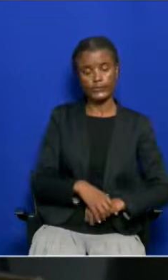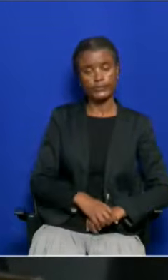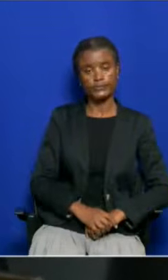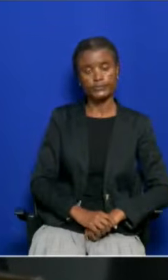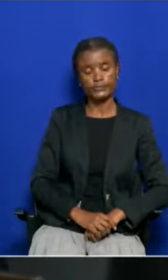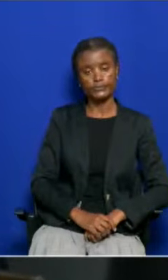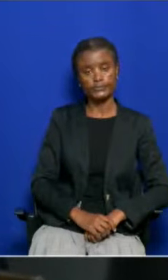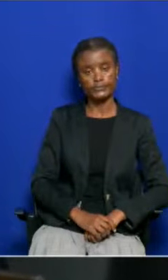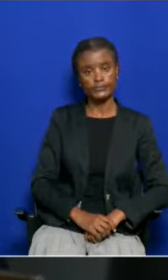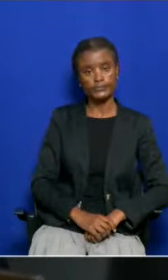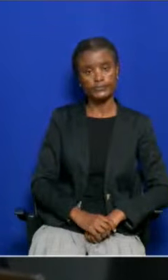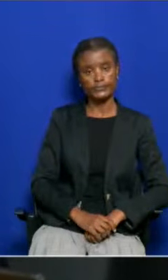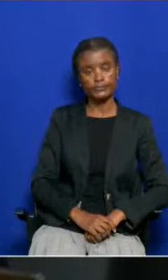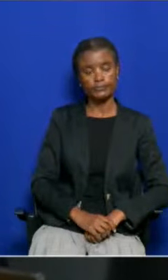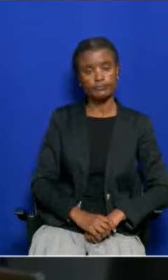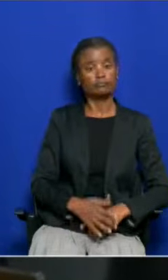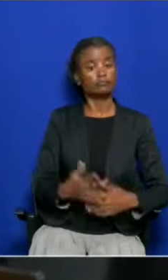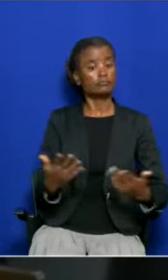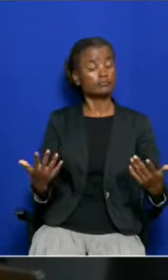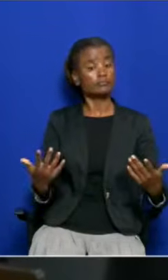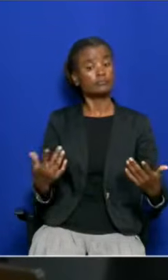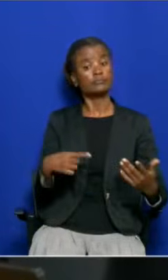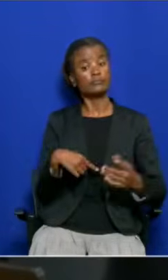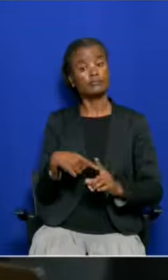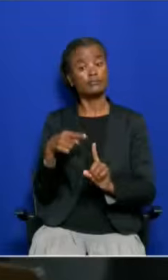Did you discuss them at all with Mr. Sibanyoni?